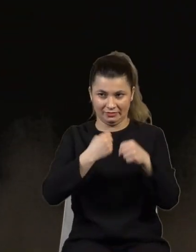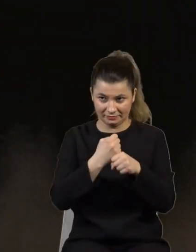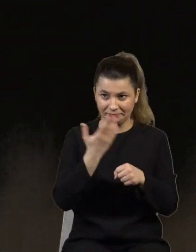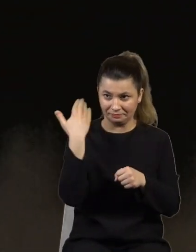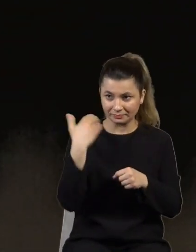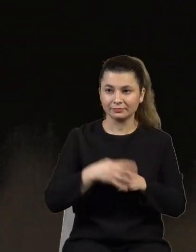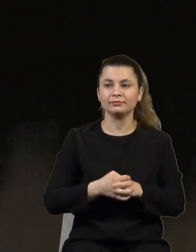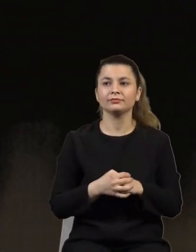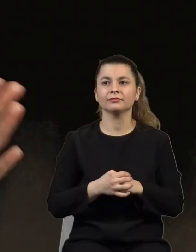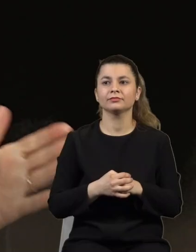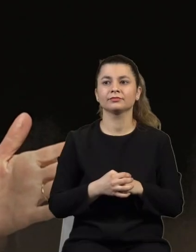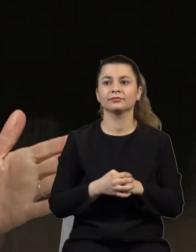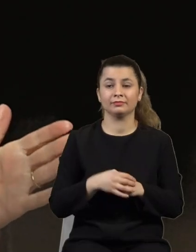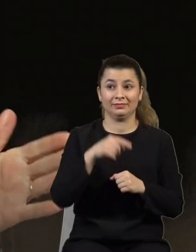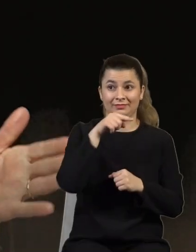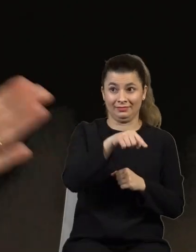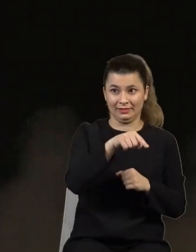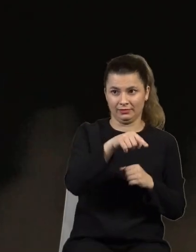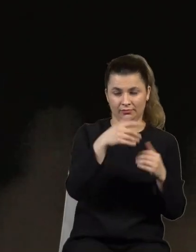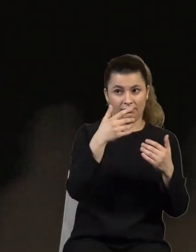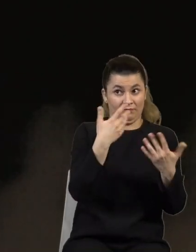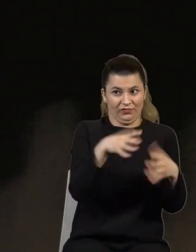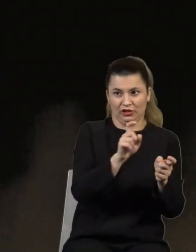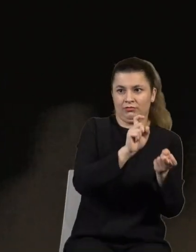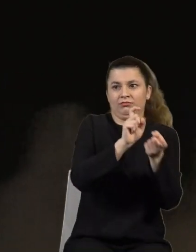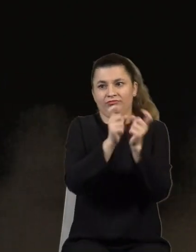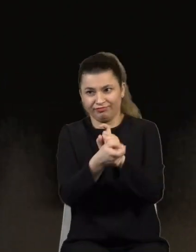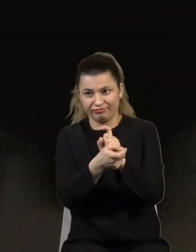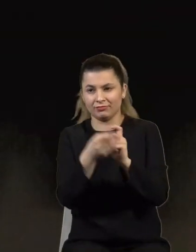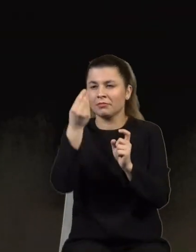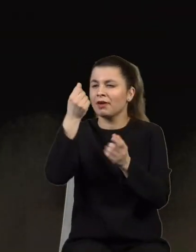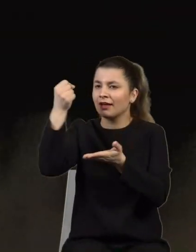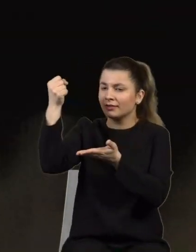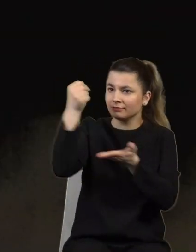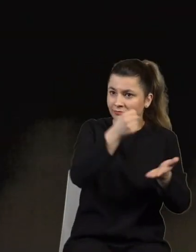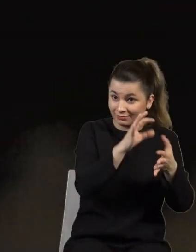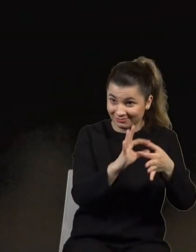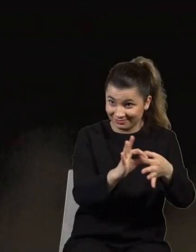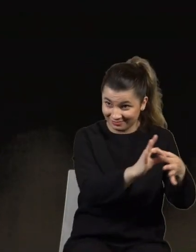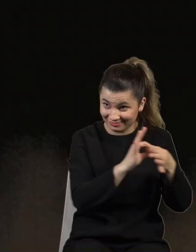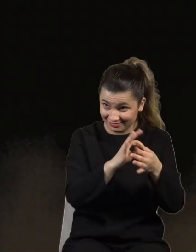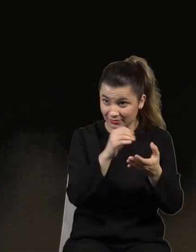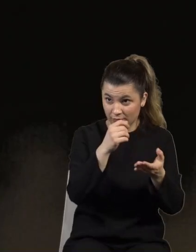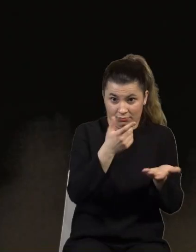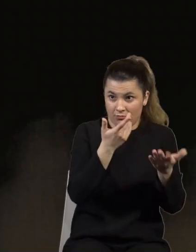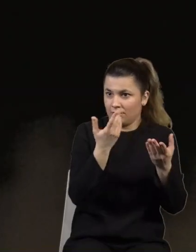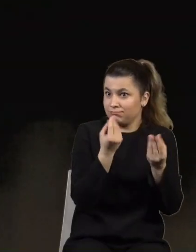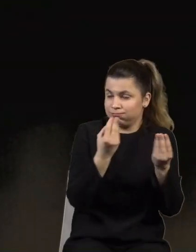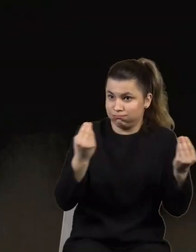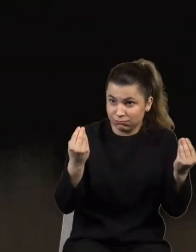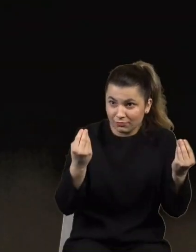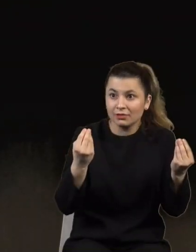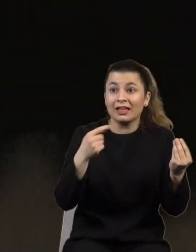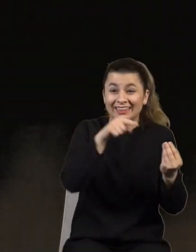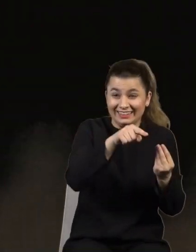were getting from 2000 to 2013, we received almost 25 billion